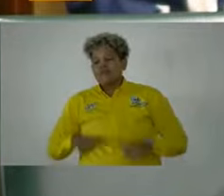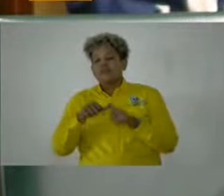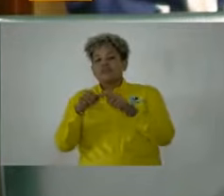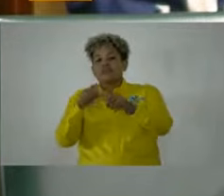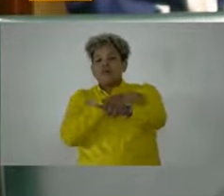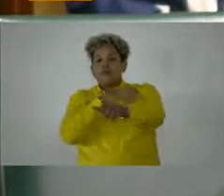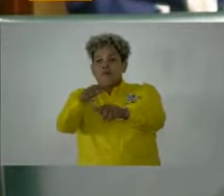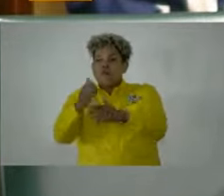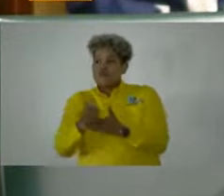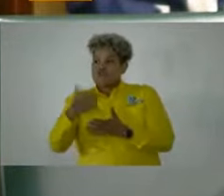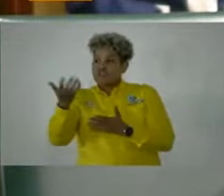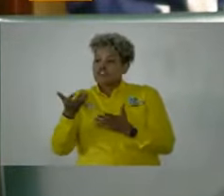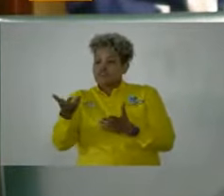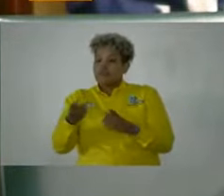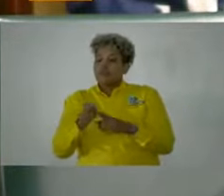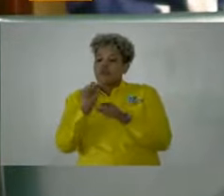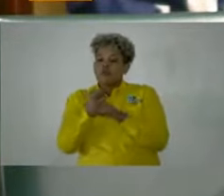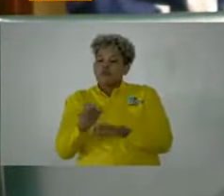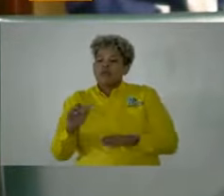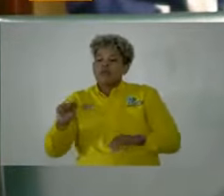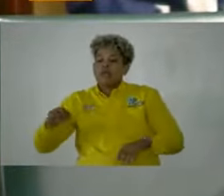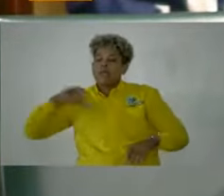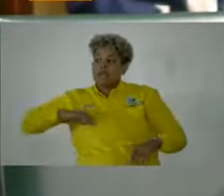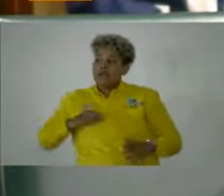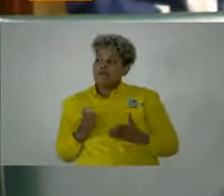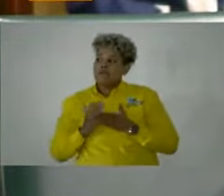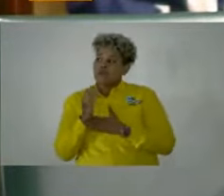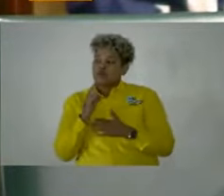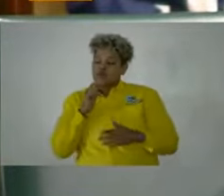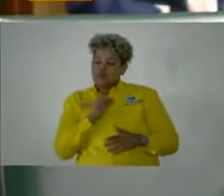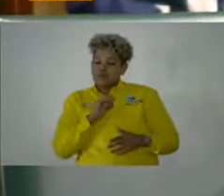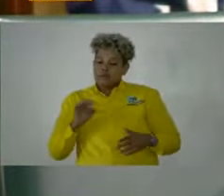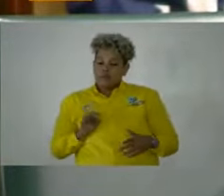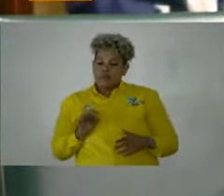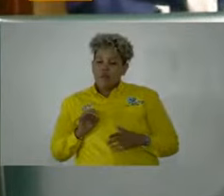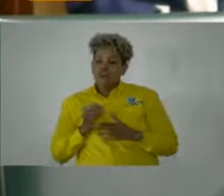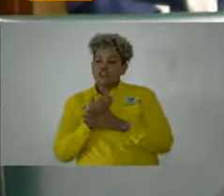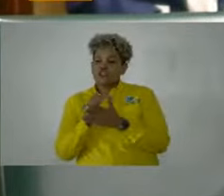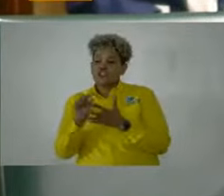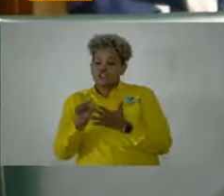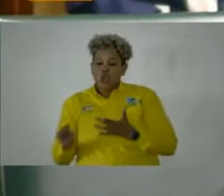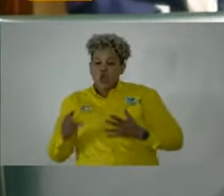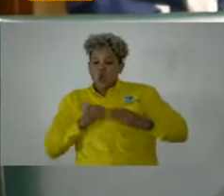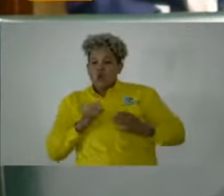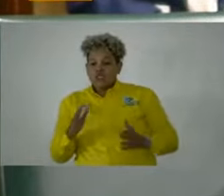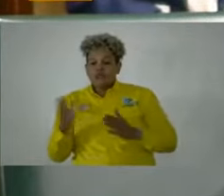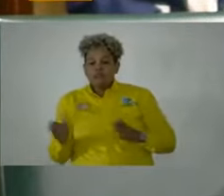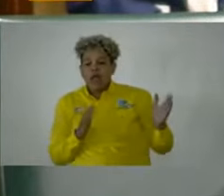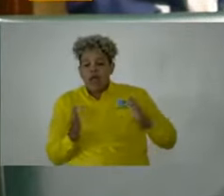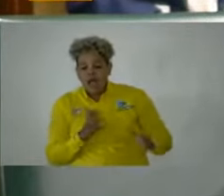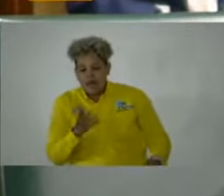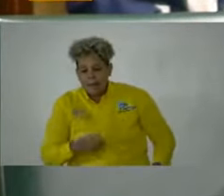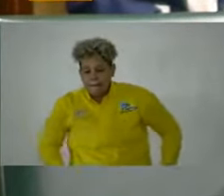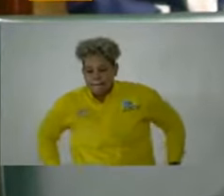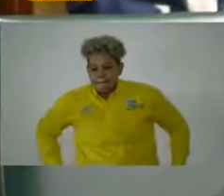empowerment and enrichment that workers can benefit from through employee share ownership plans.